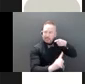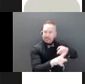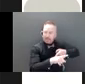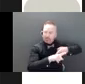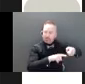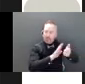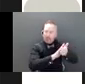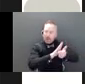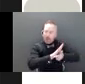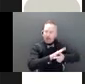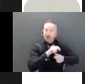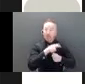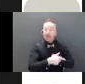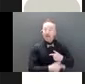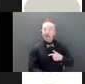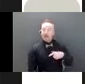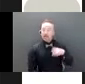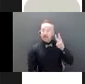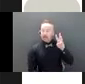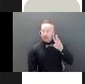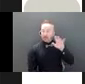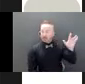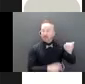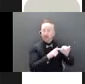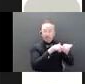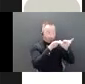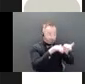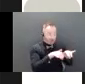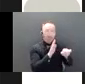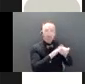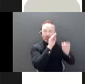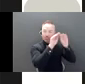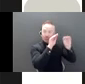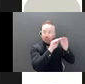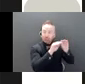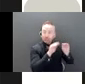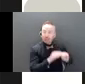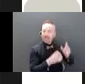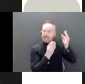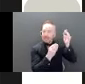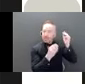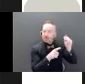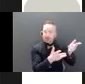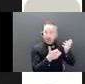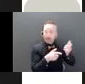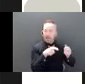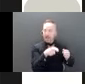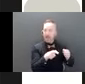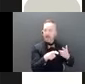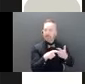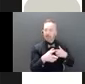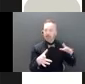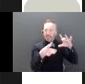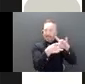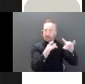So you can go on their website and put in information that you look what you're looking for, and then they will link you up with